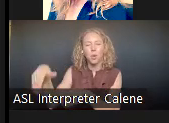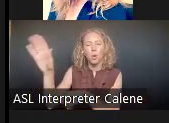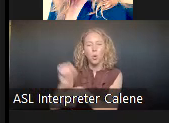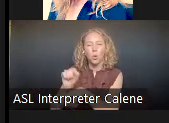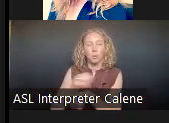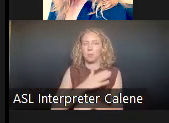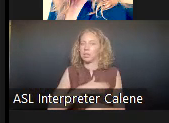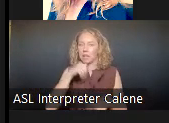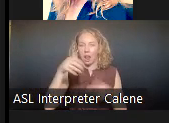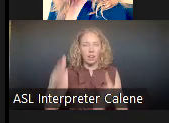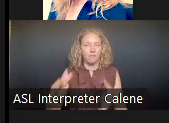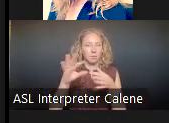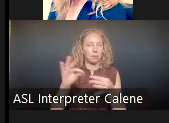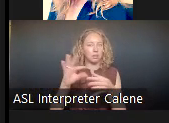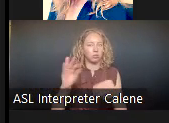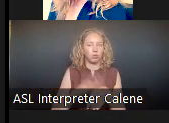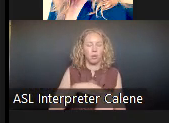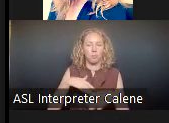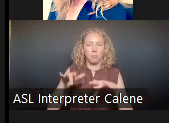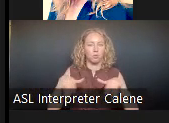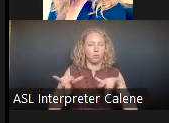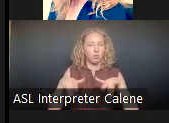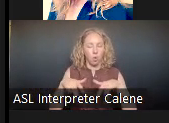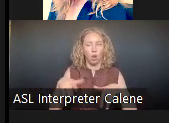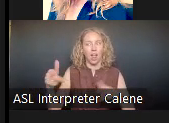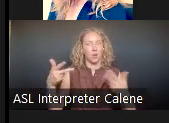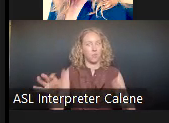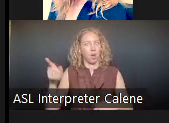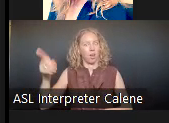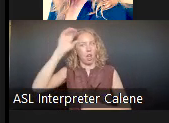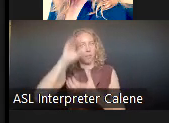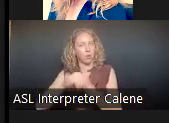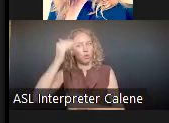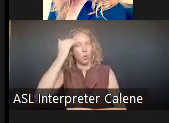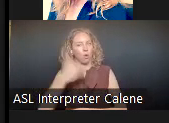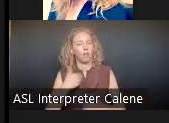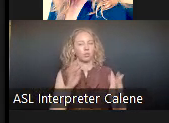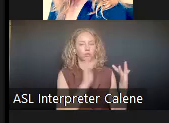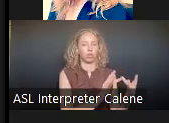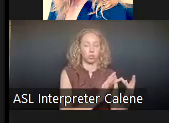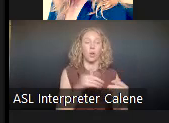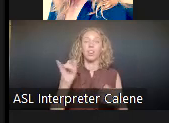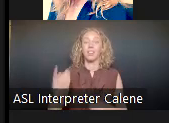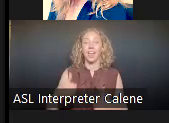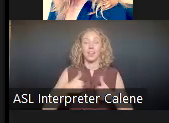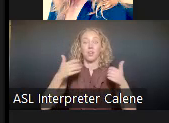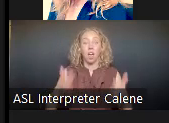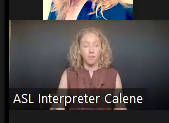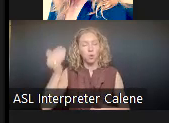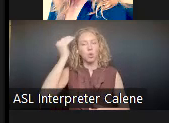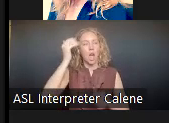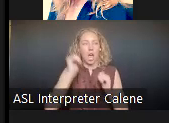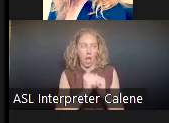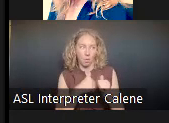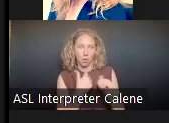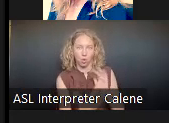because I don't want him to know I've reached out to you. So they really get to outline how, when, and when they are